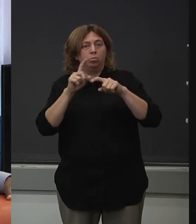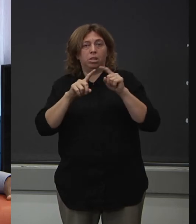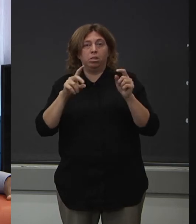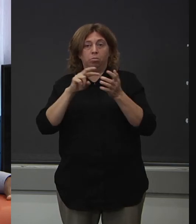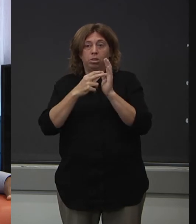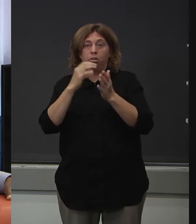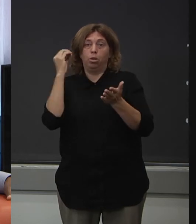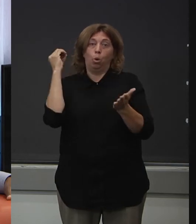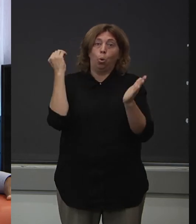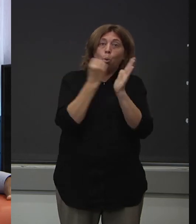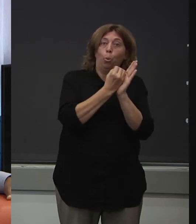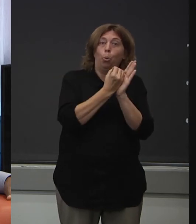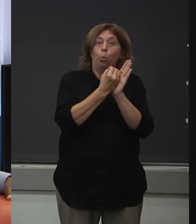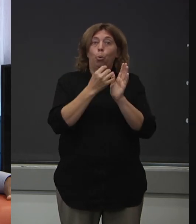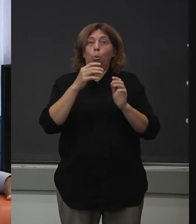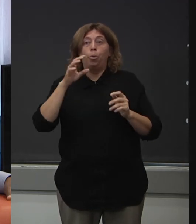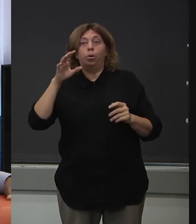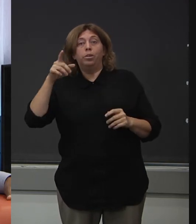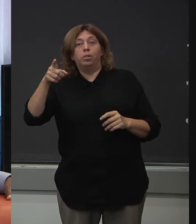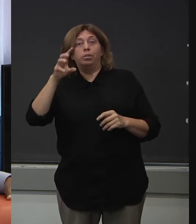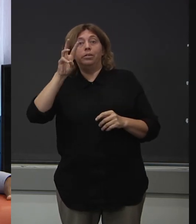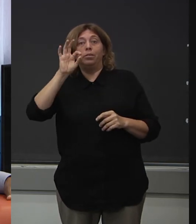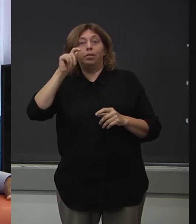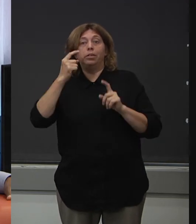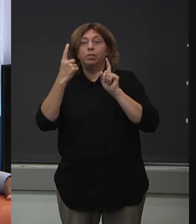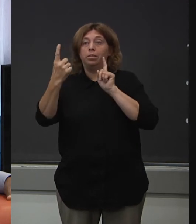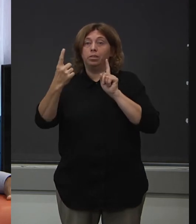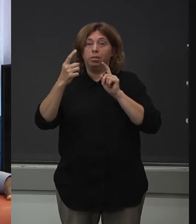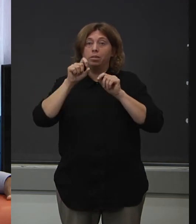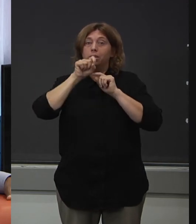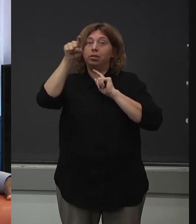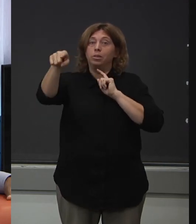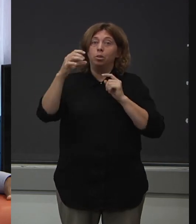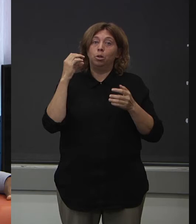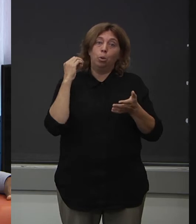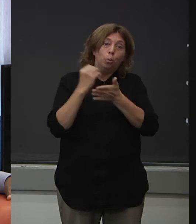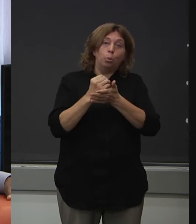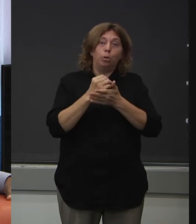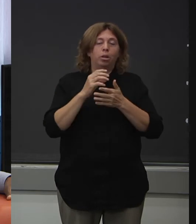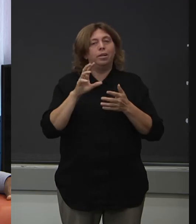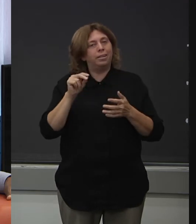Very true. A question from Maria. Are businesses